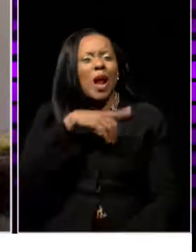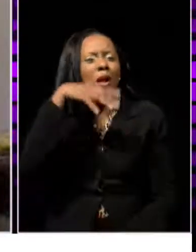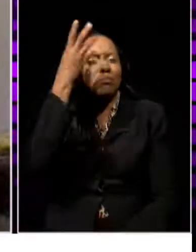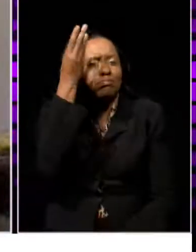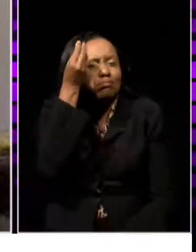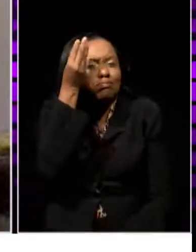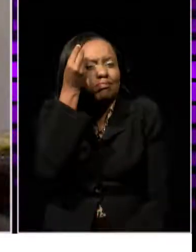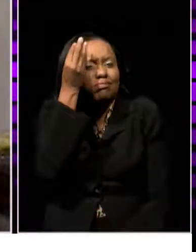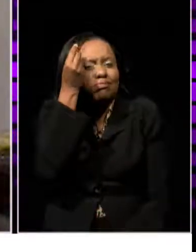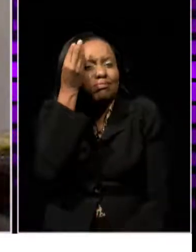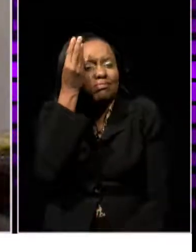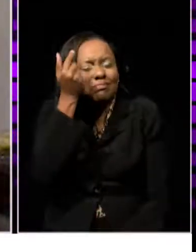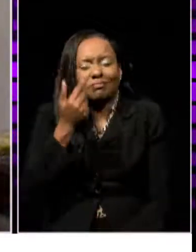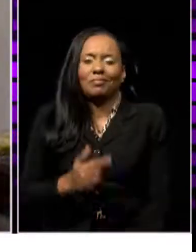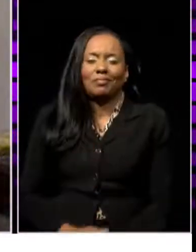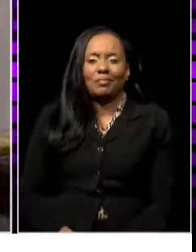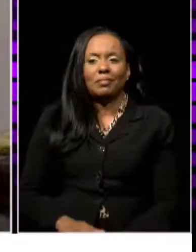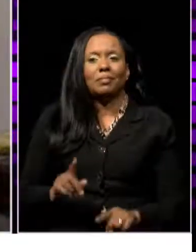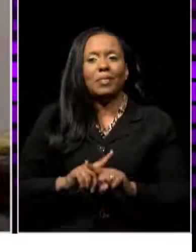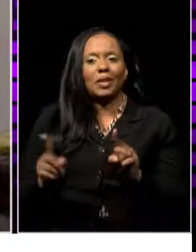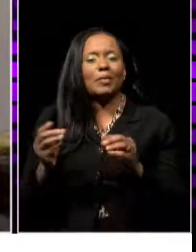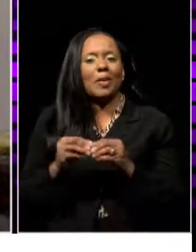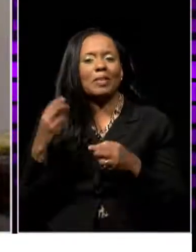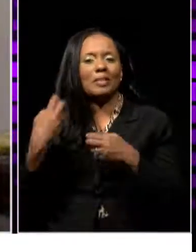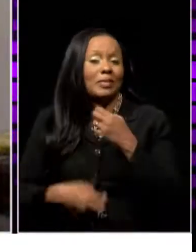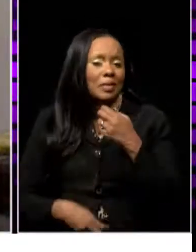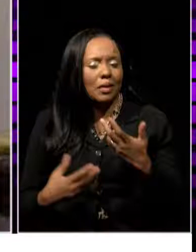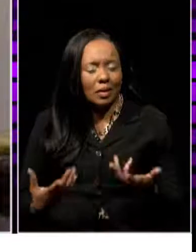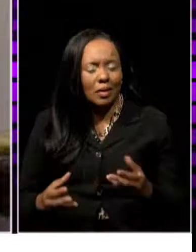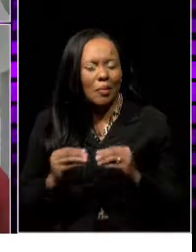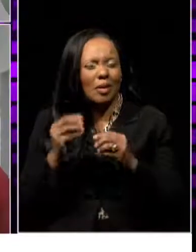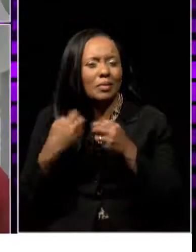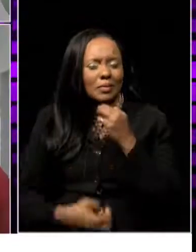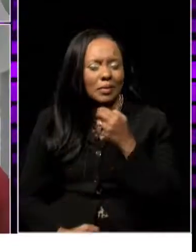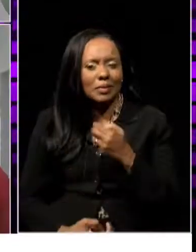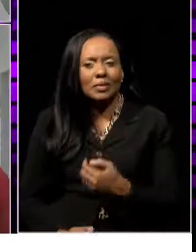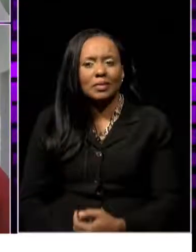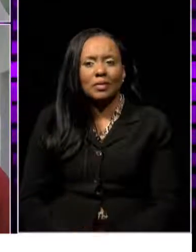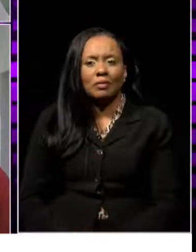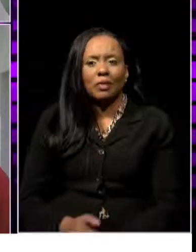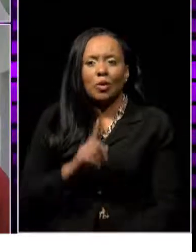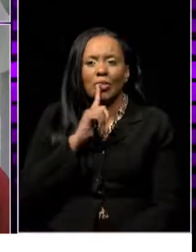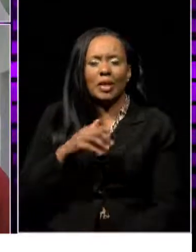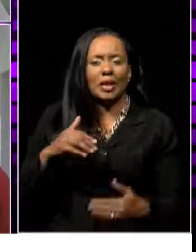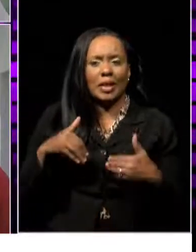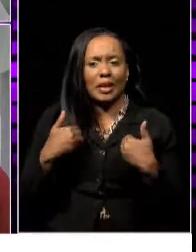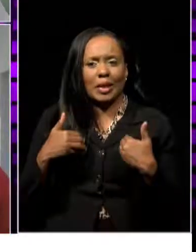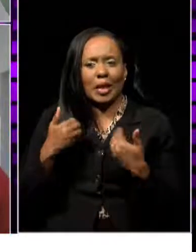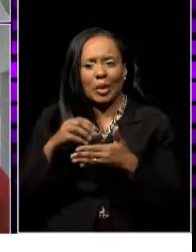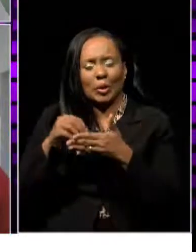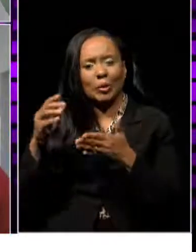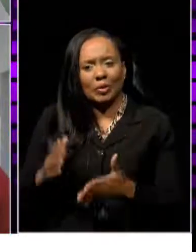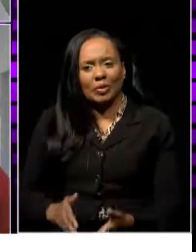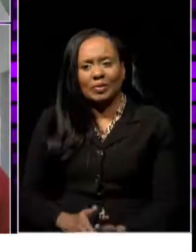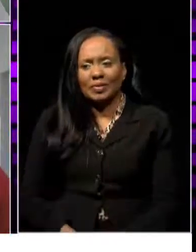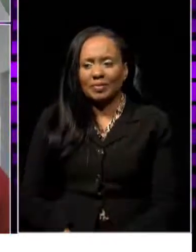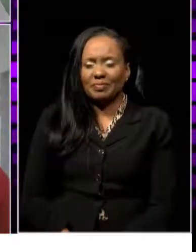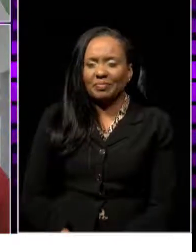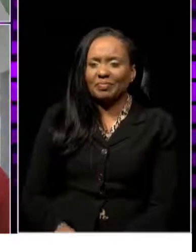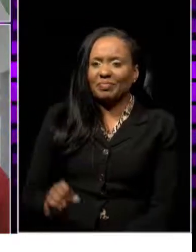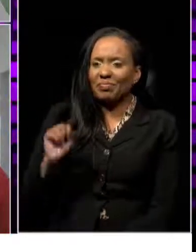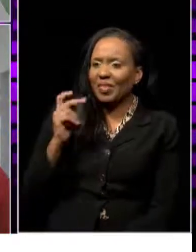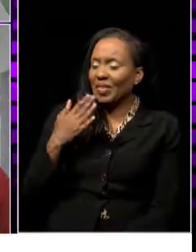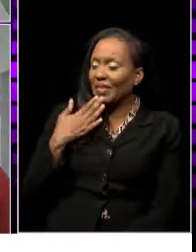engagement. But it is more difficult. I'm not going to not say that it is for younger students. All right, thank you.